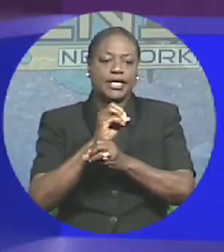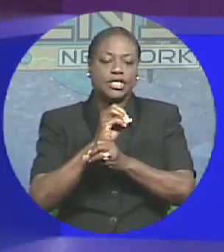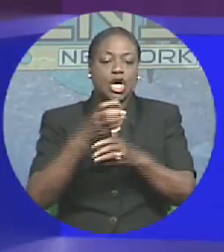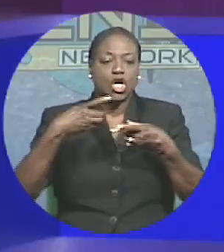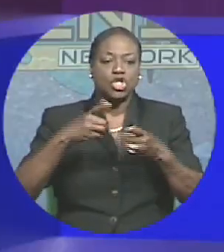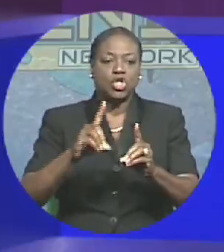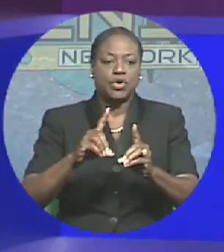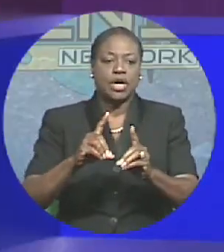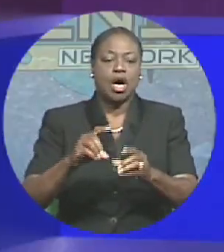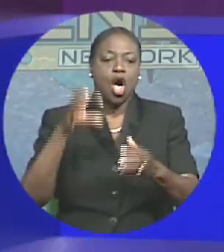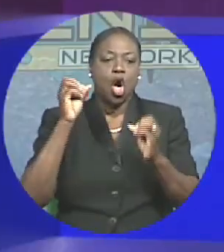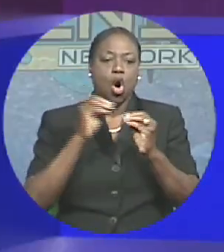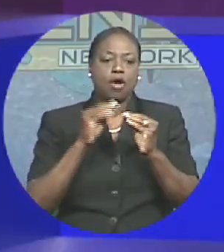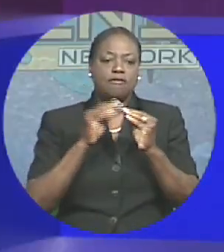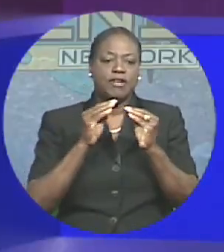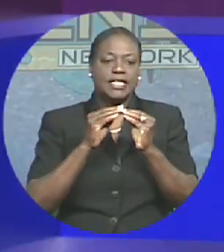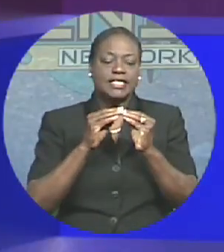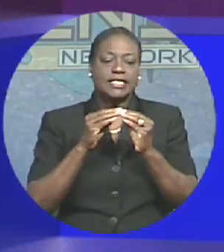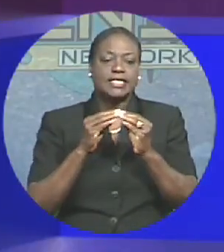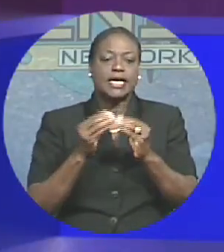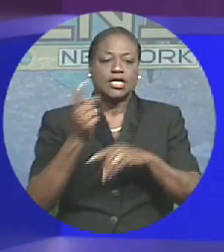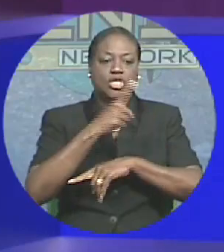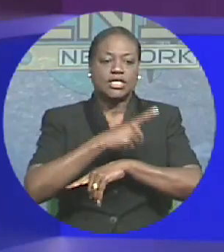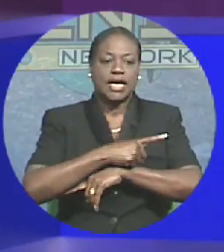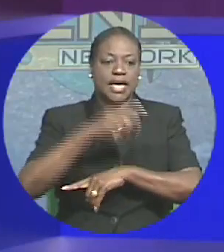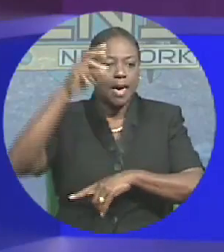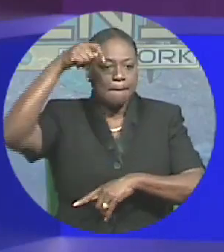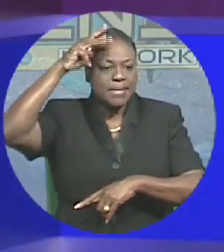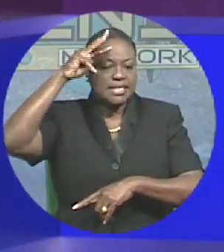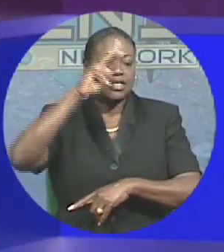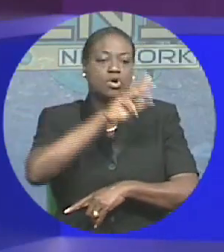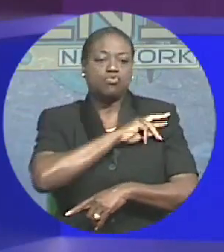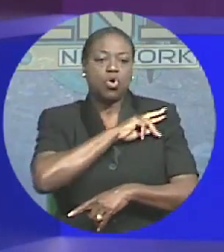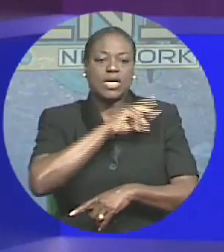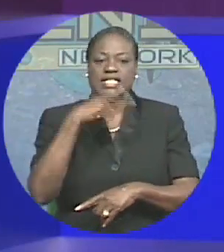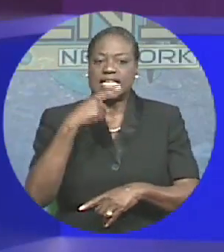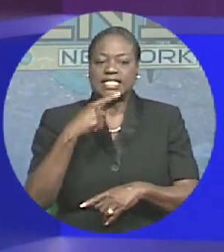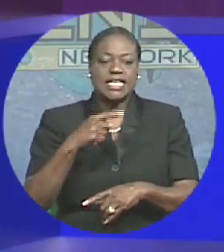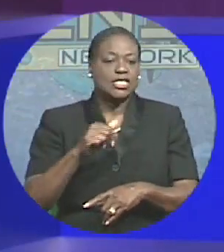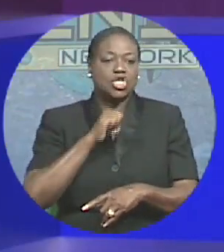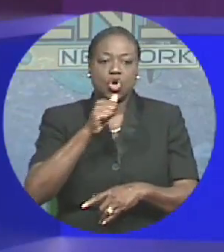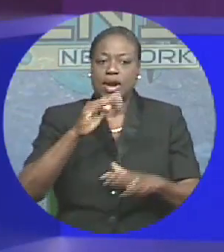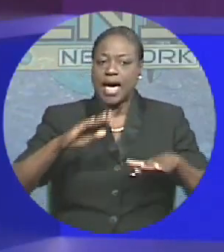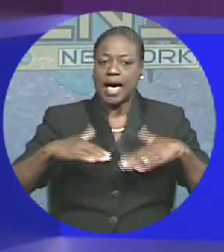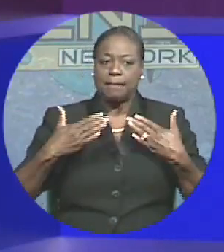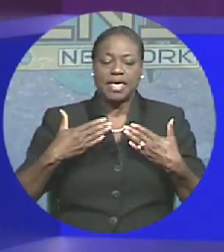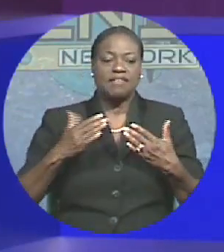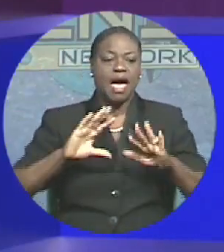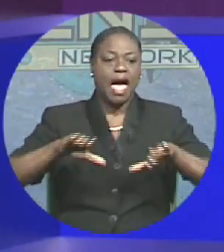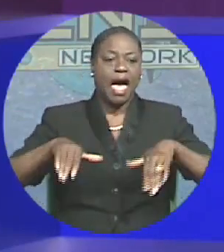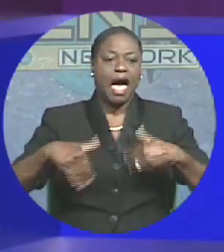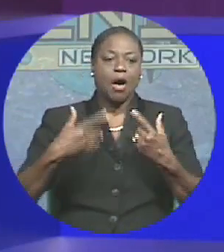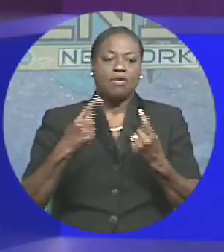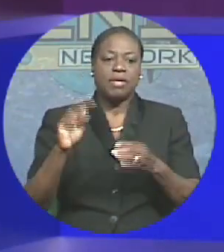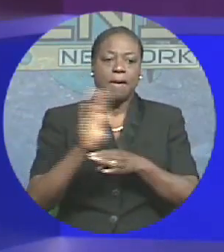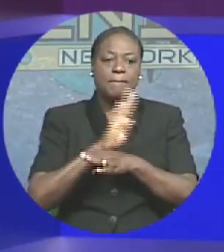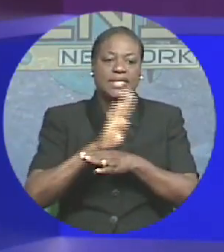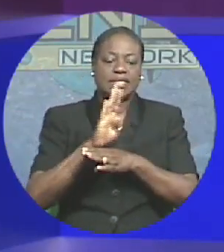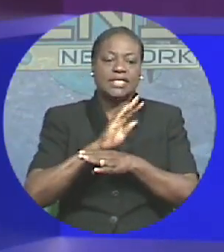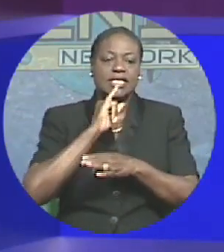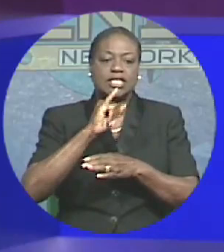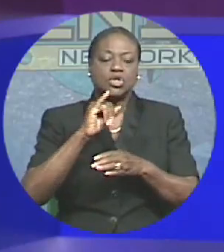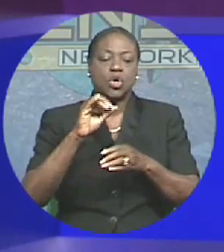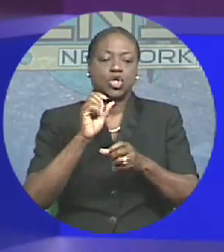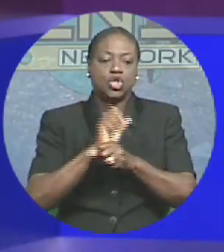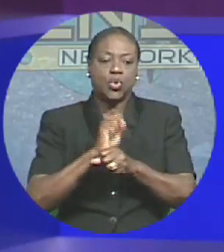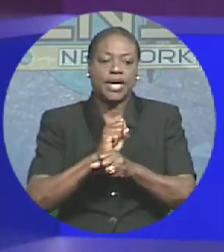conference today, Mr. Roker said he's not at all satisfied with the way the fiscal affairs are managed at the country's power company. The former minister also lashed out at